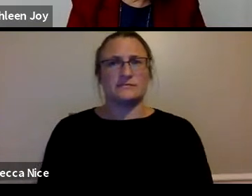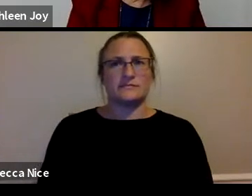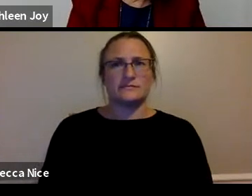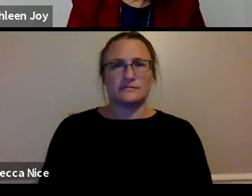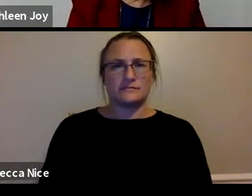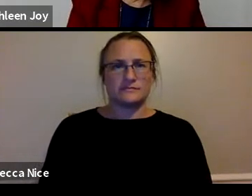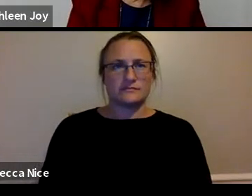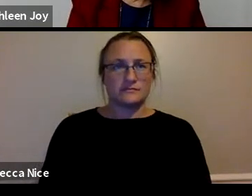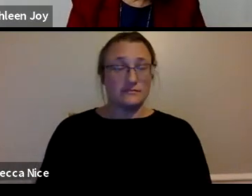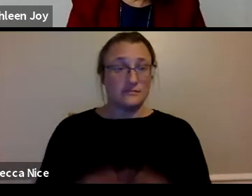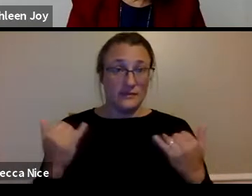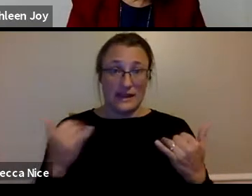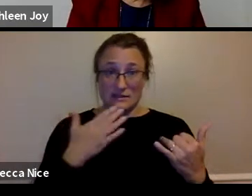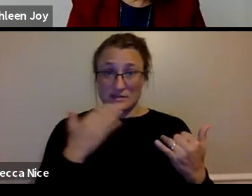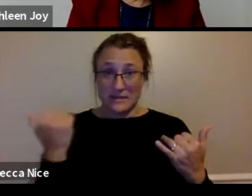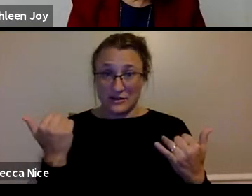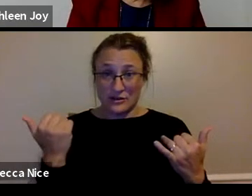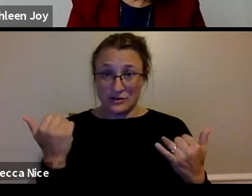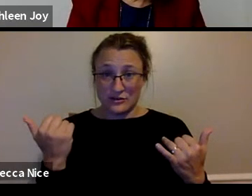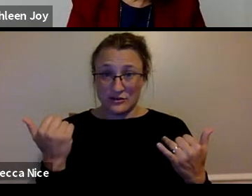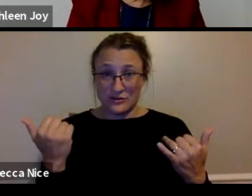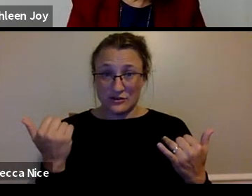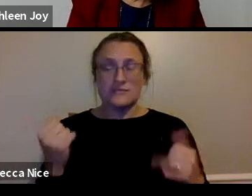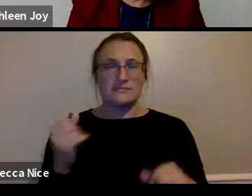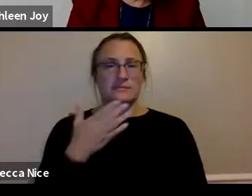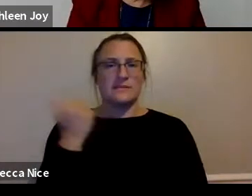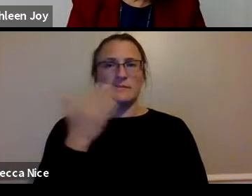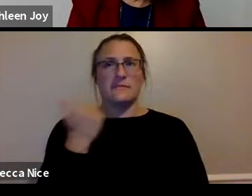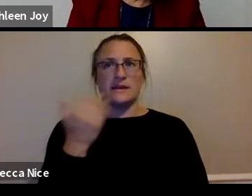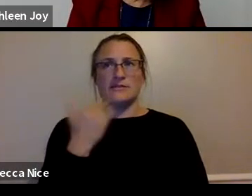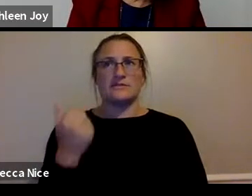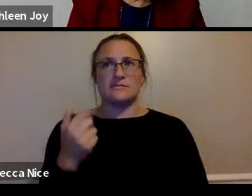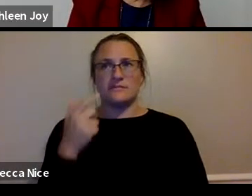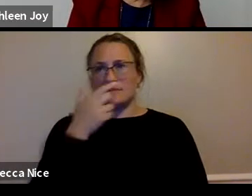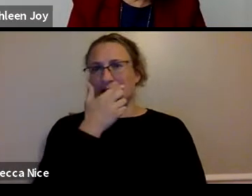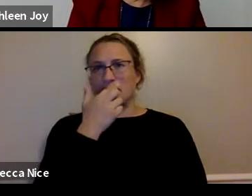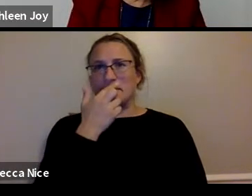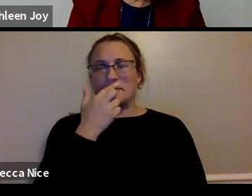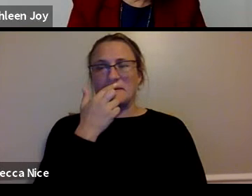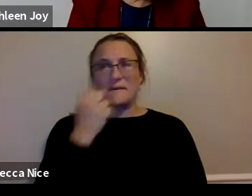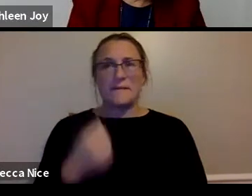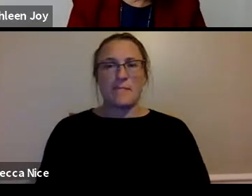What about now? Can you hear me now? That's better. That's much better.